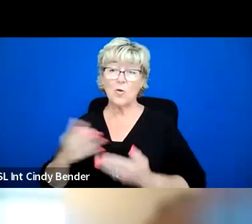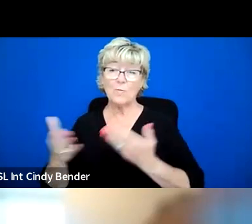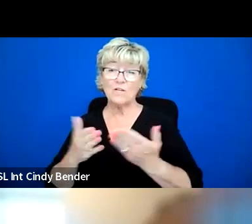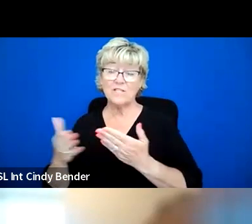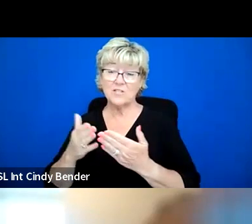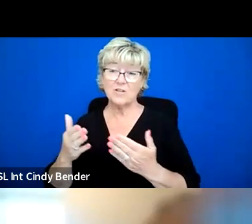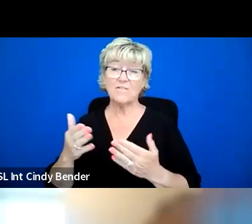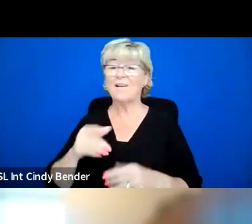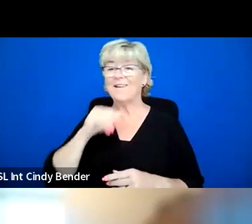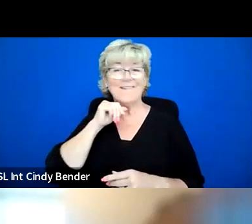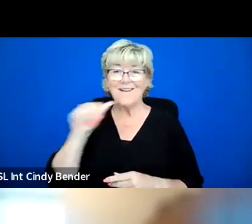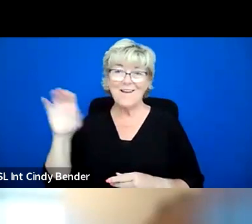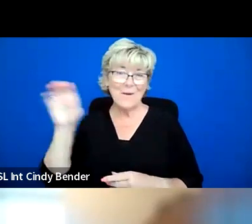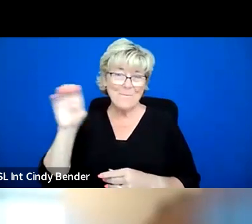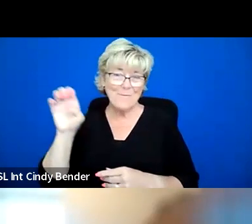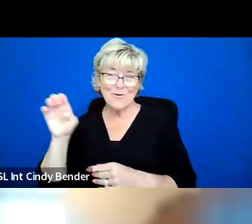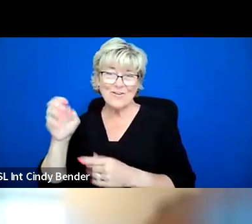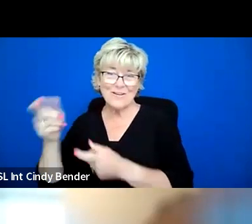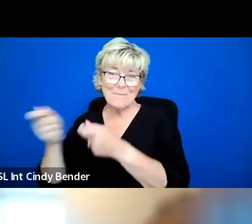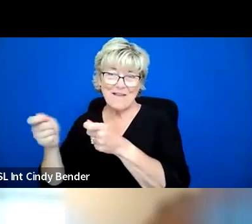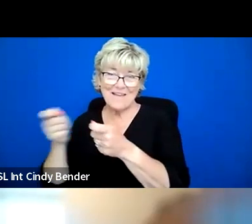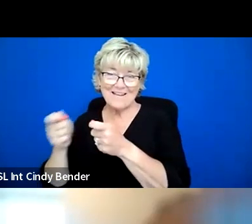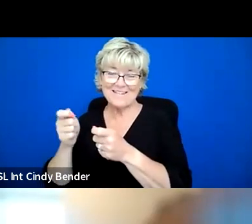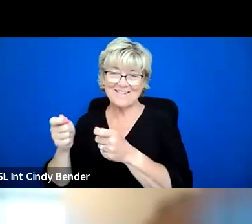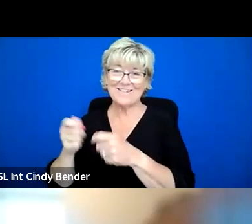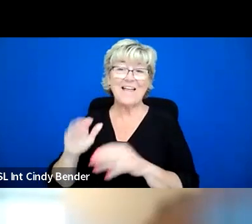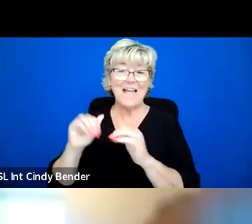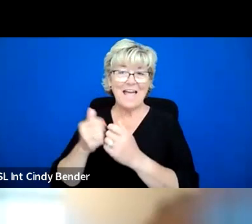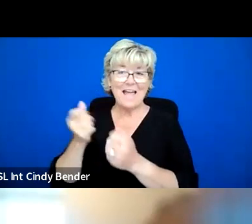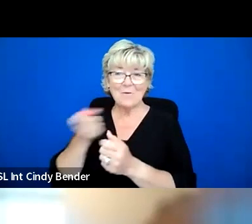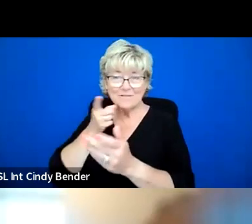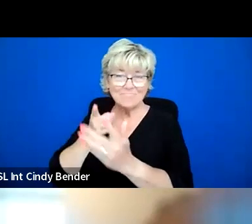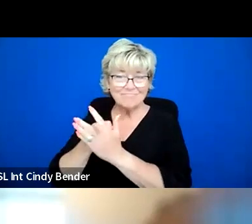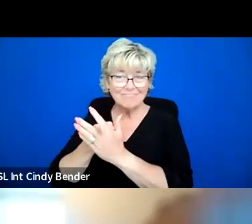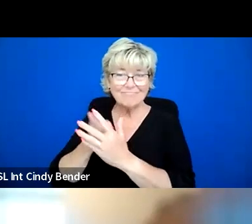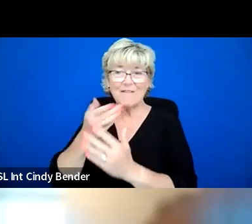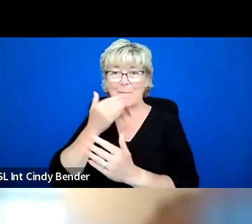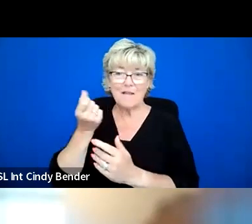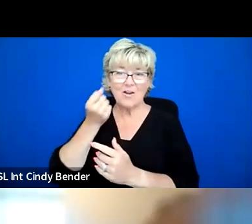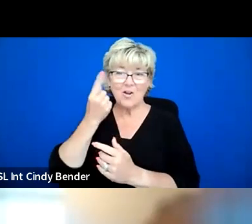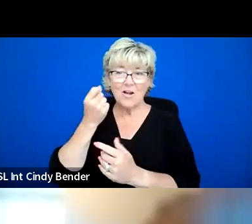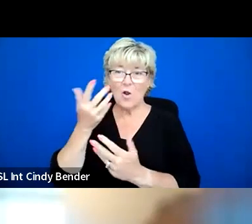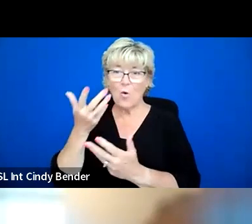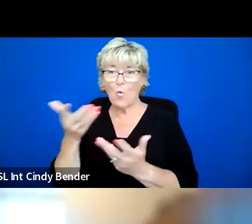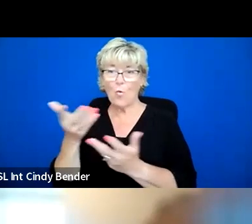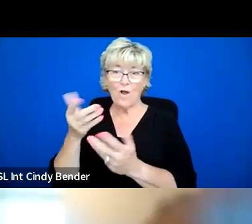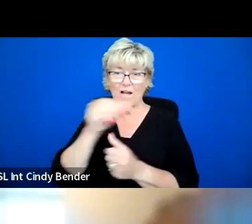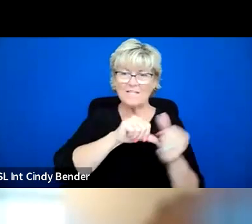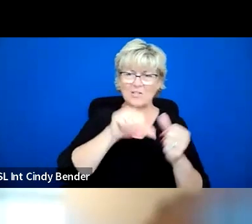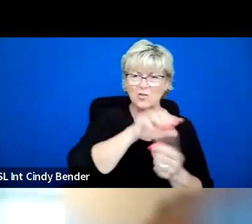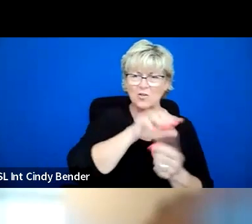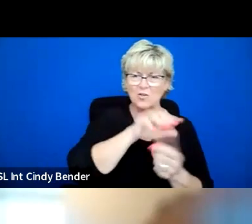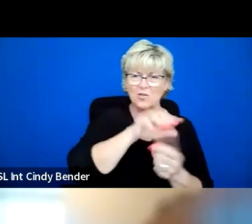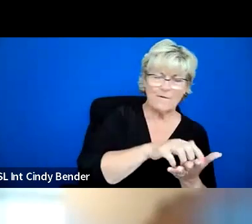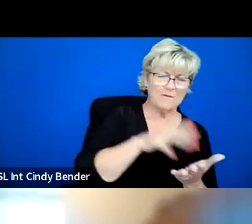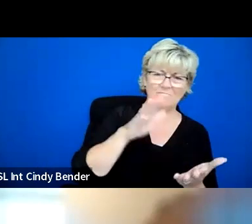emergency management language. So how do we break through in emergency management to better understand what social vulnerability? I've